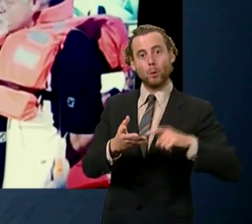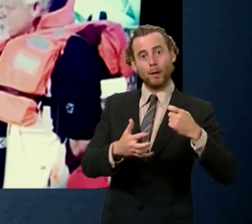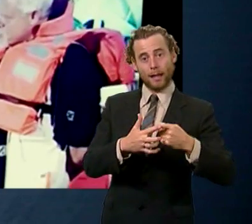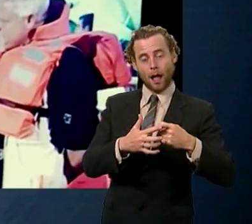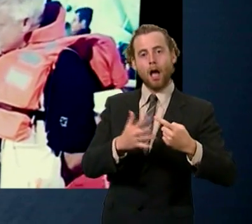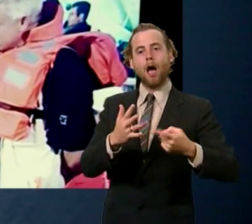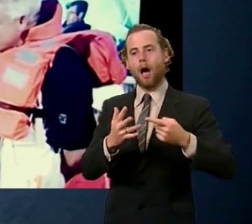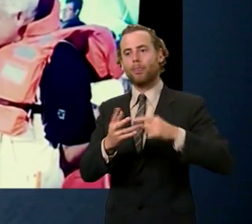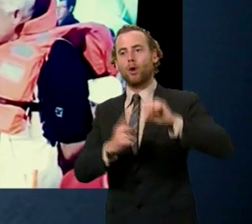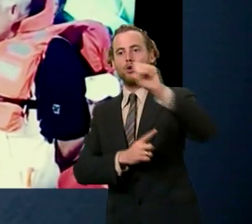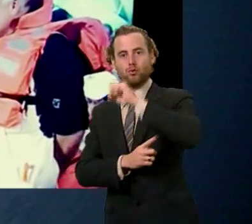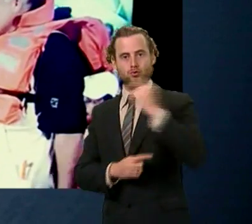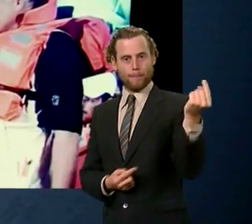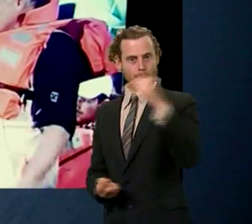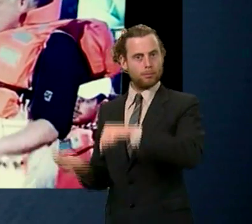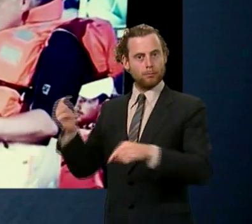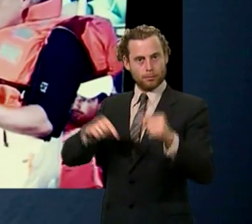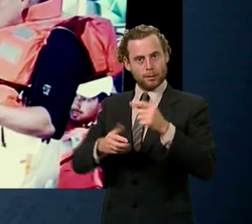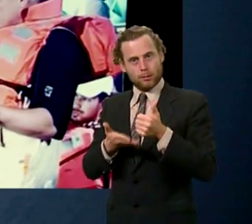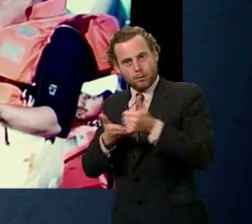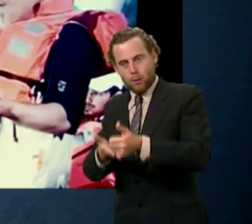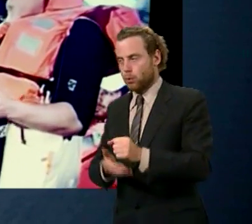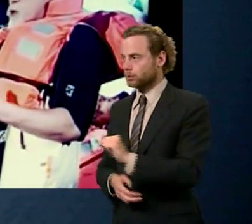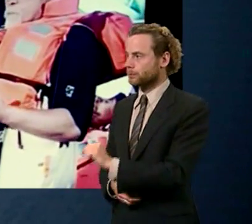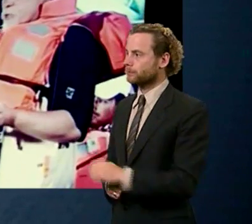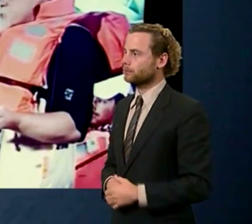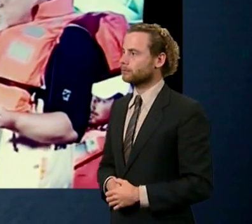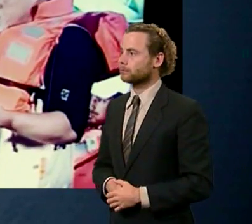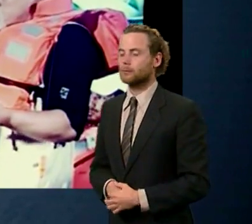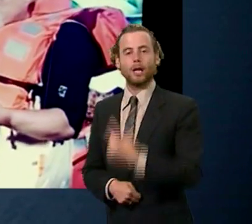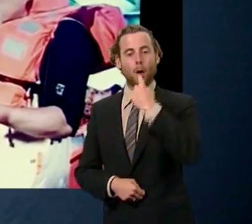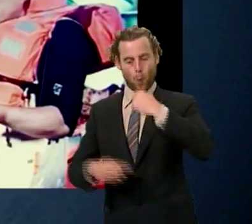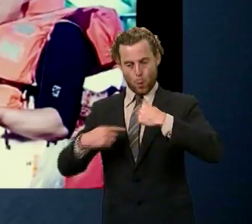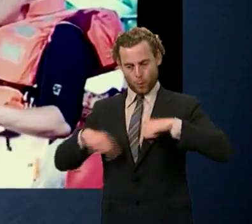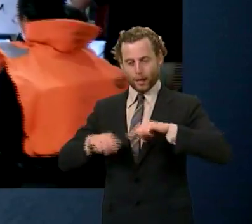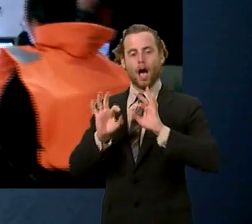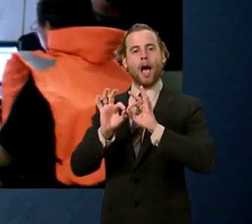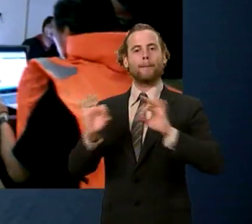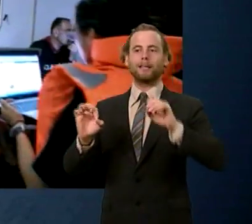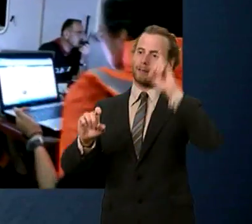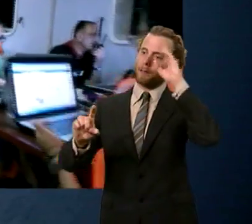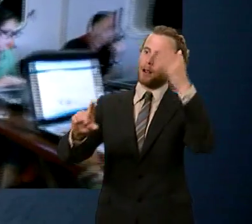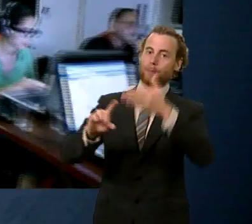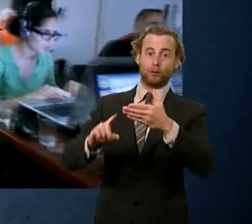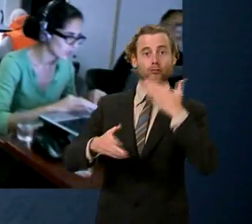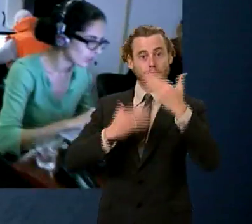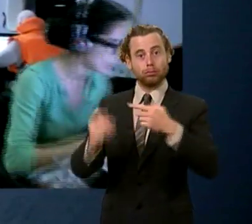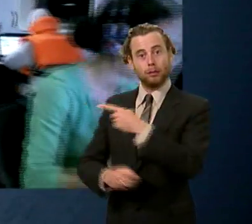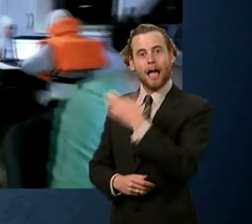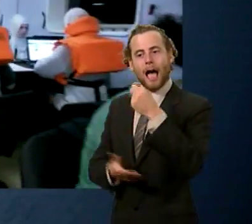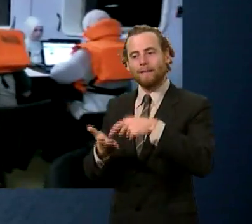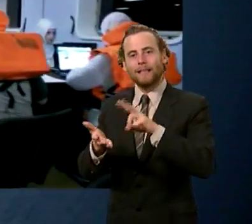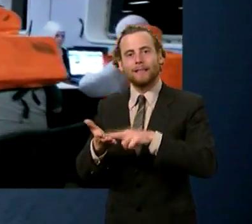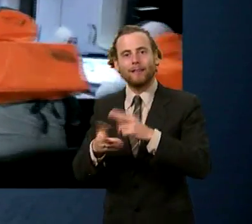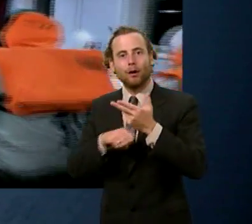from Europe. They know and the world knows that we are a peaceful mission. There were TV